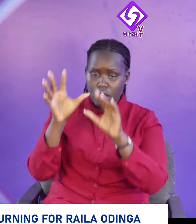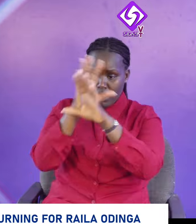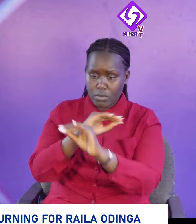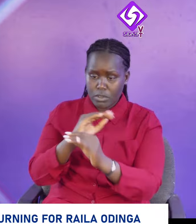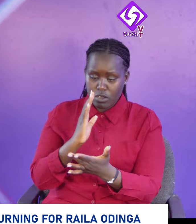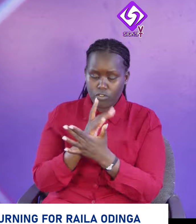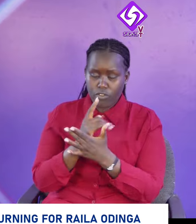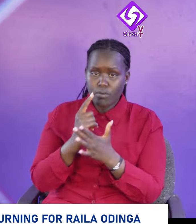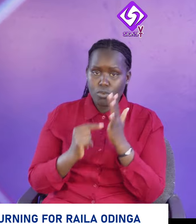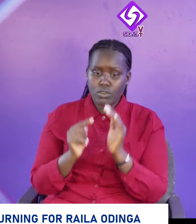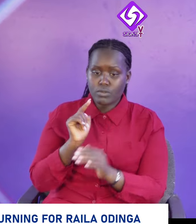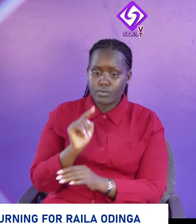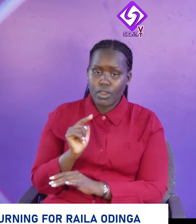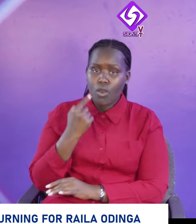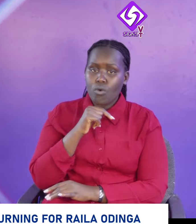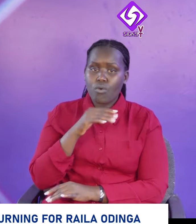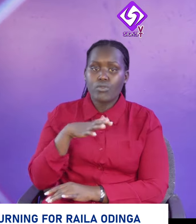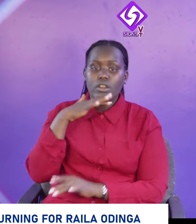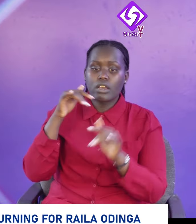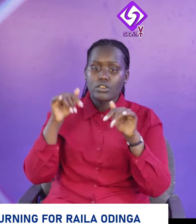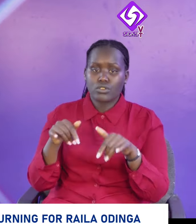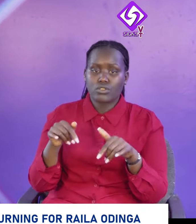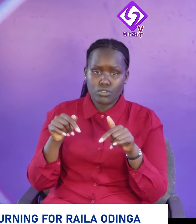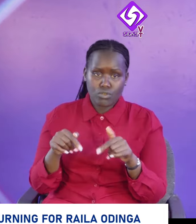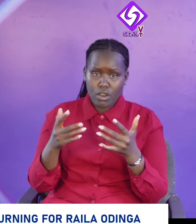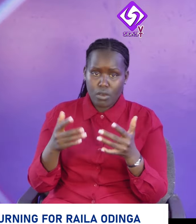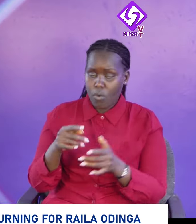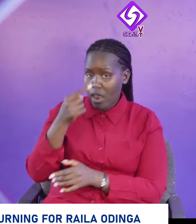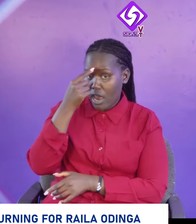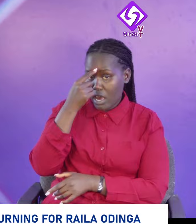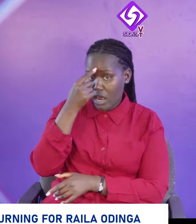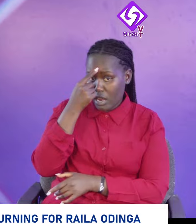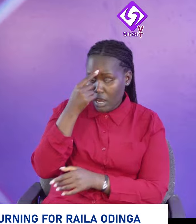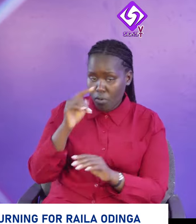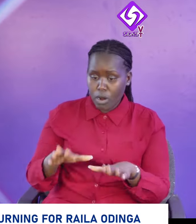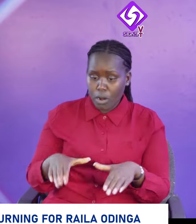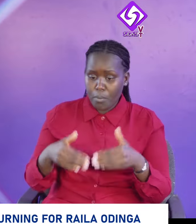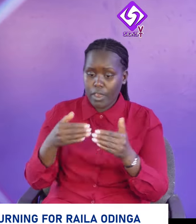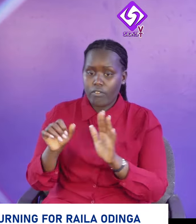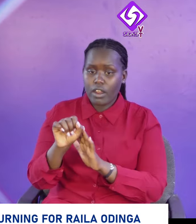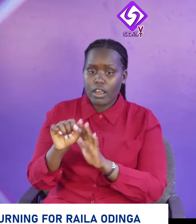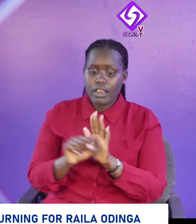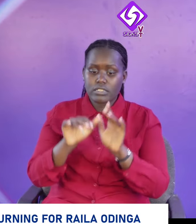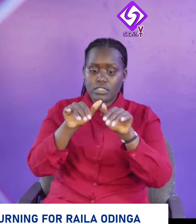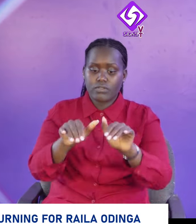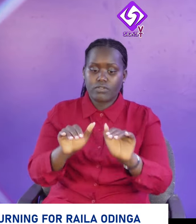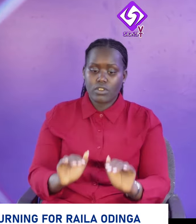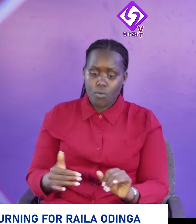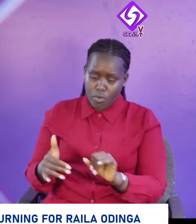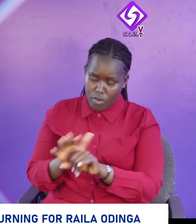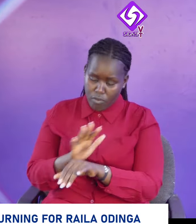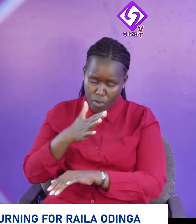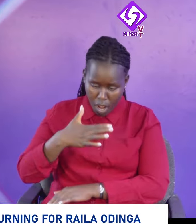Mr. Odinga, who died earlier today in Kochi, India, will be accorded a state funeral with full honors